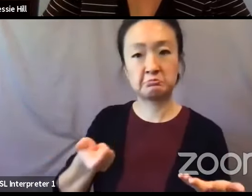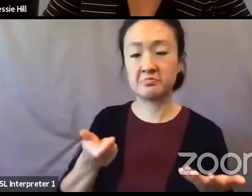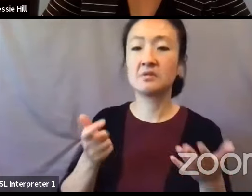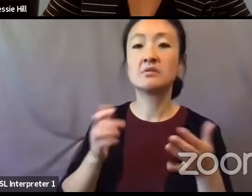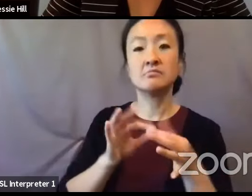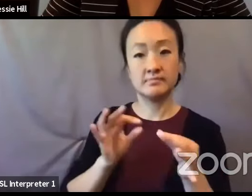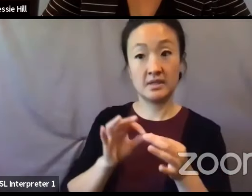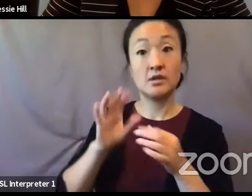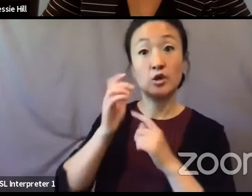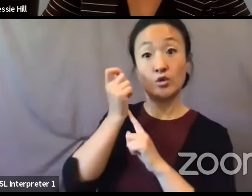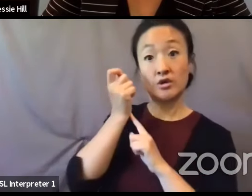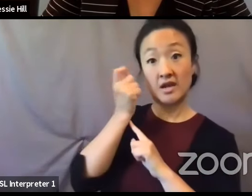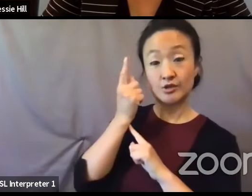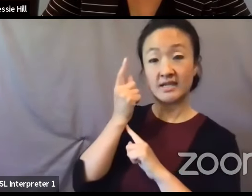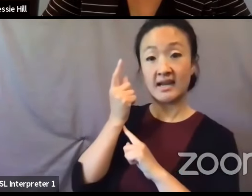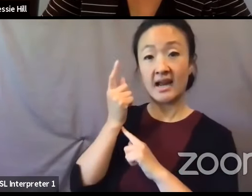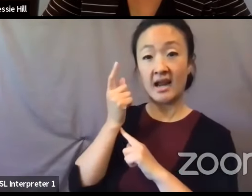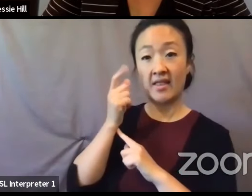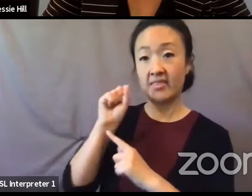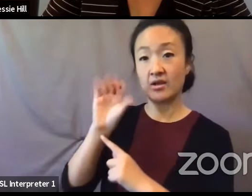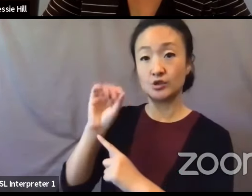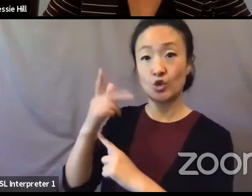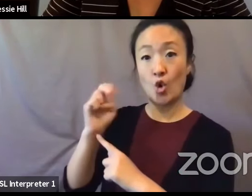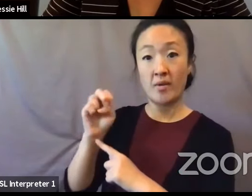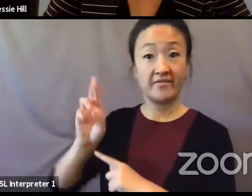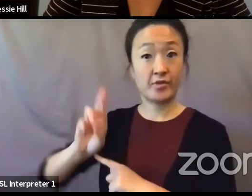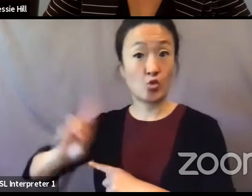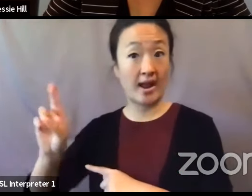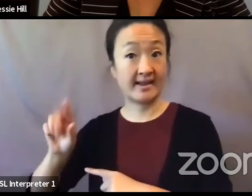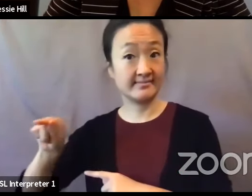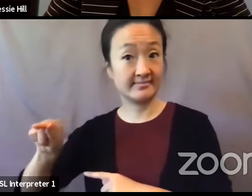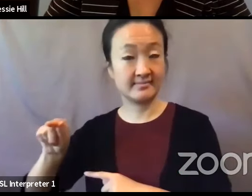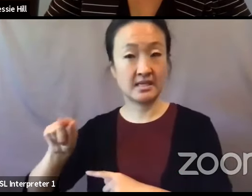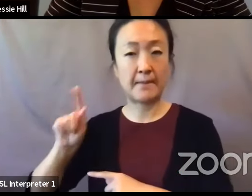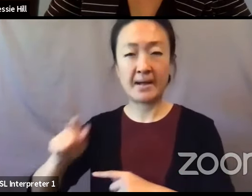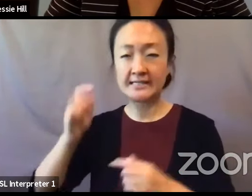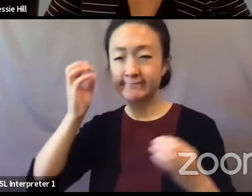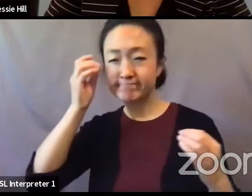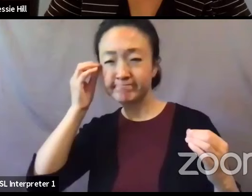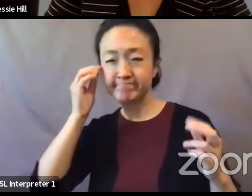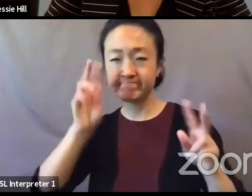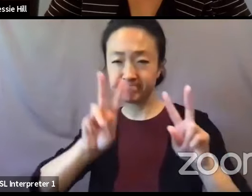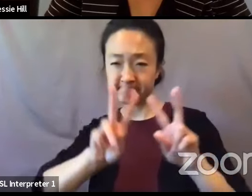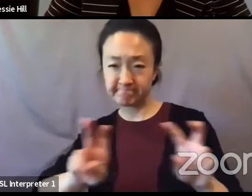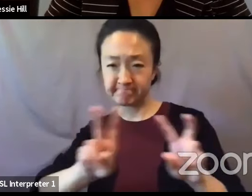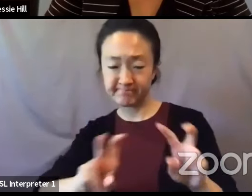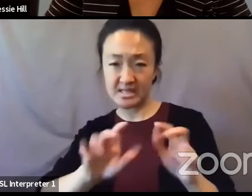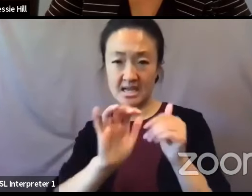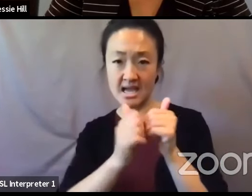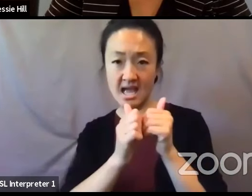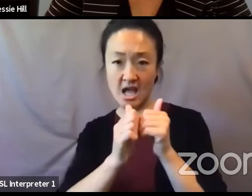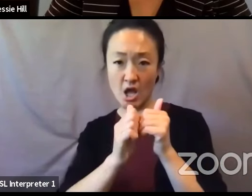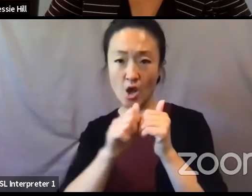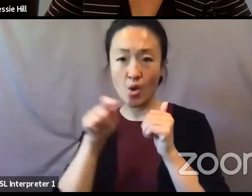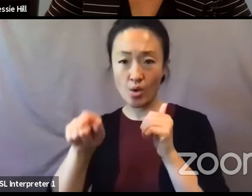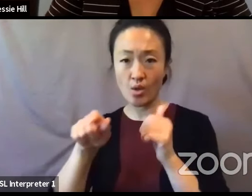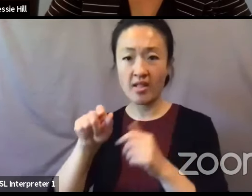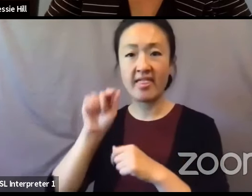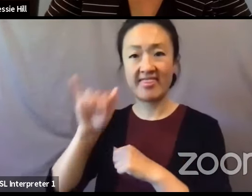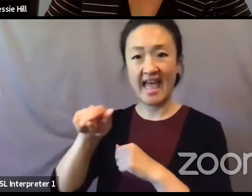to understand the scope of the right, we have to think and look very carefully at the way the right at issue has